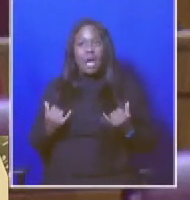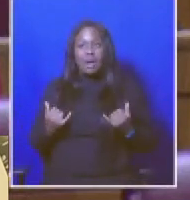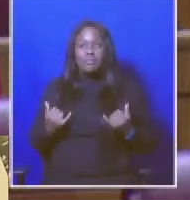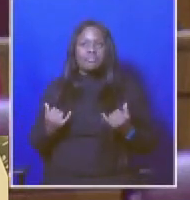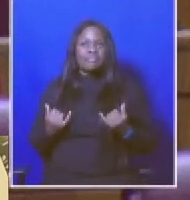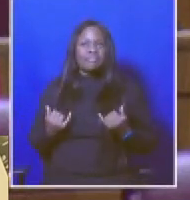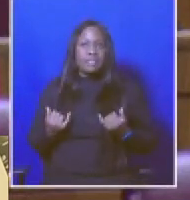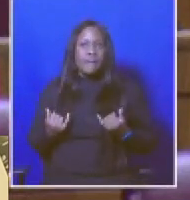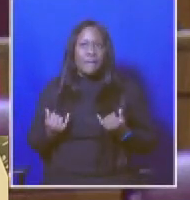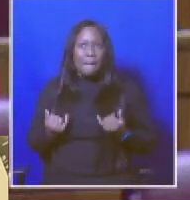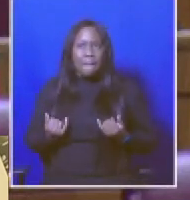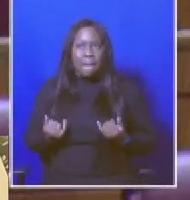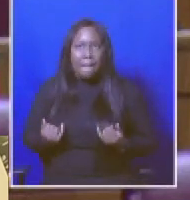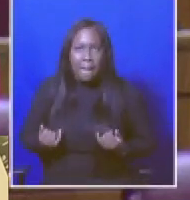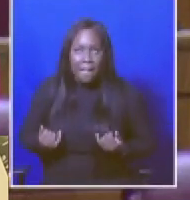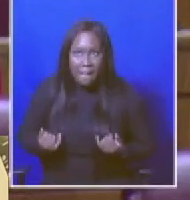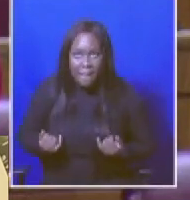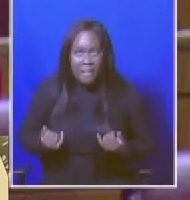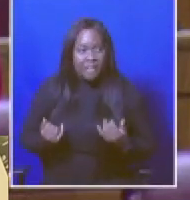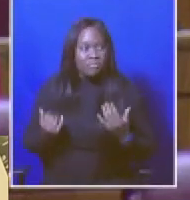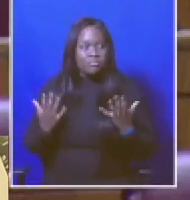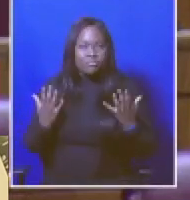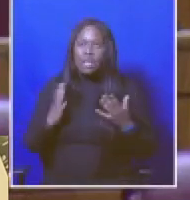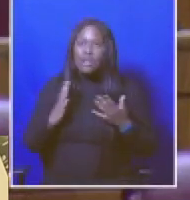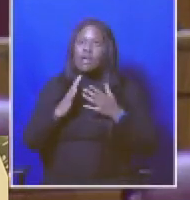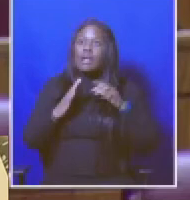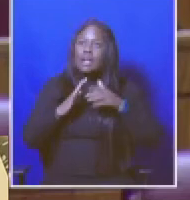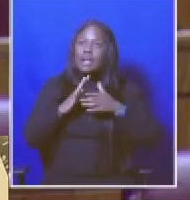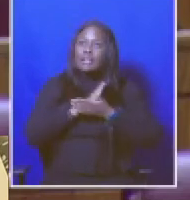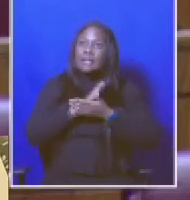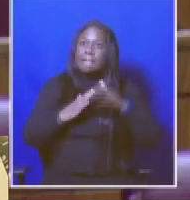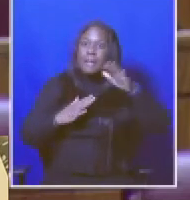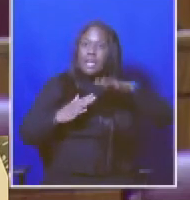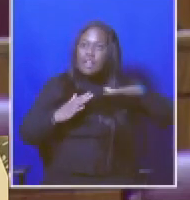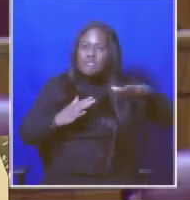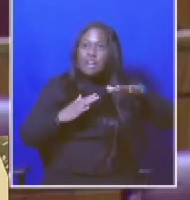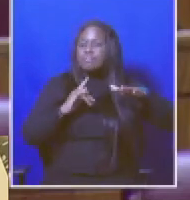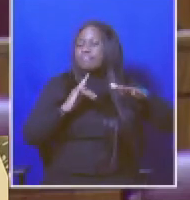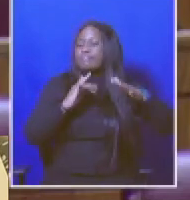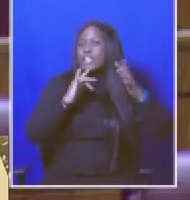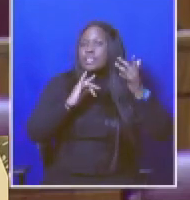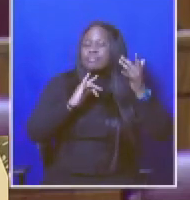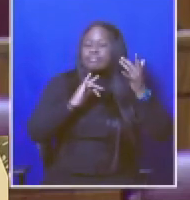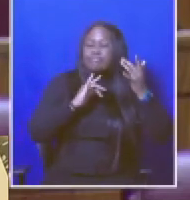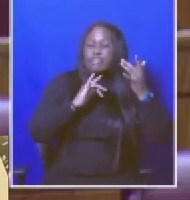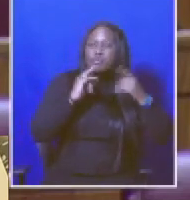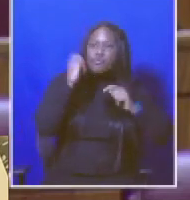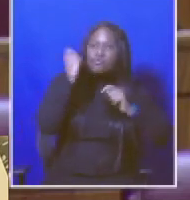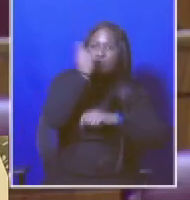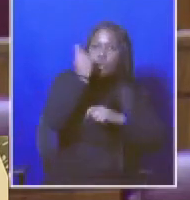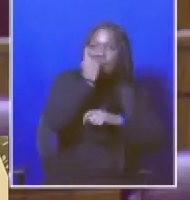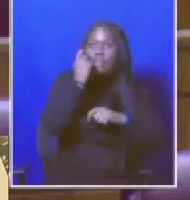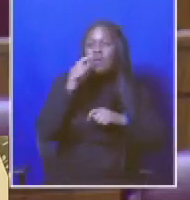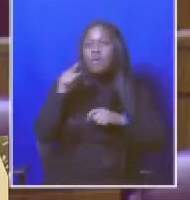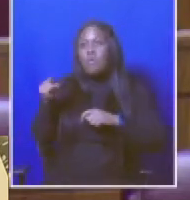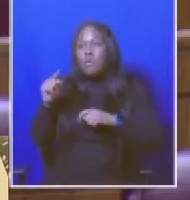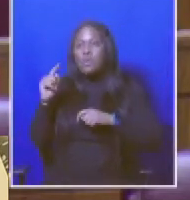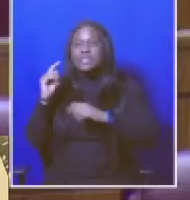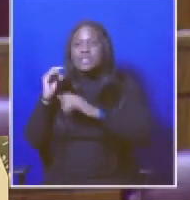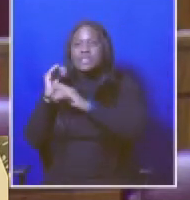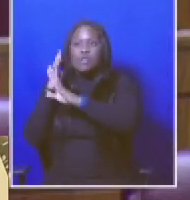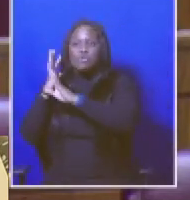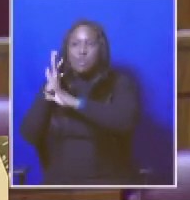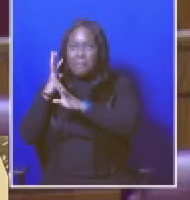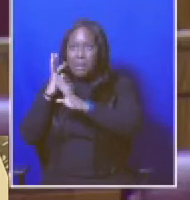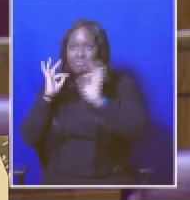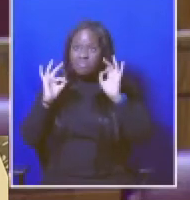unequal redistribution of service, particularly in rural and township areas, which are often